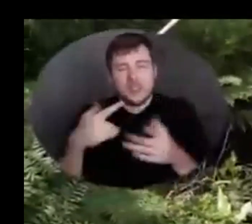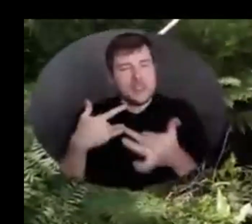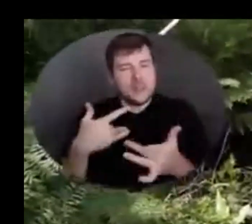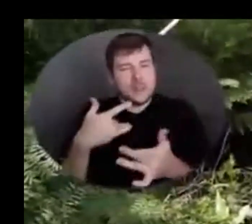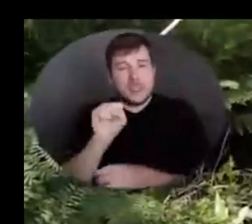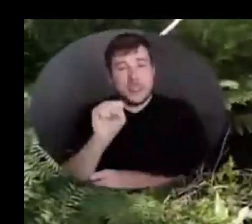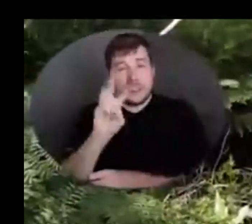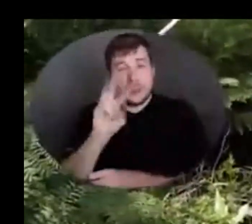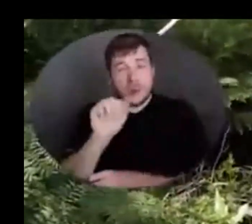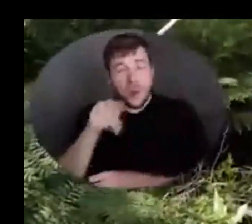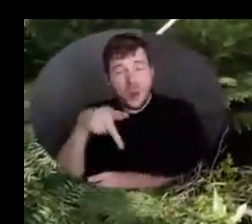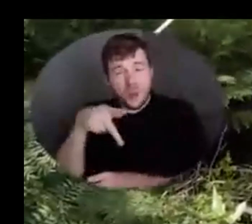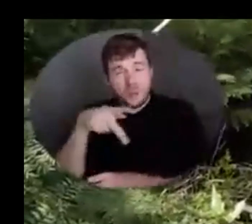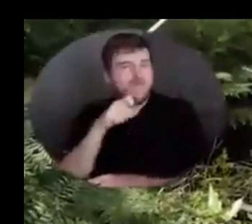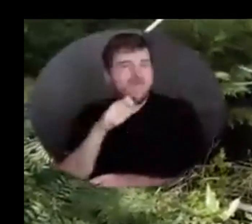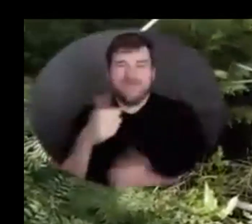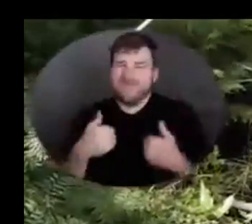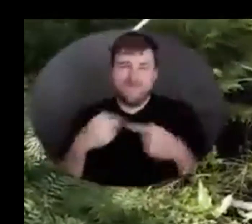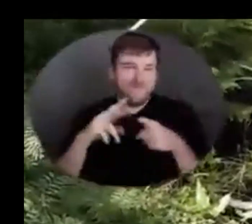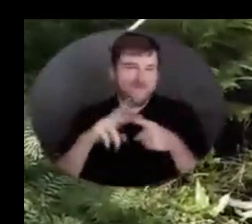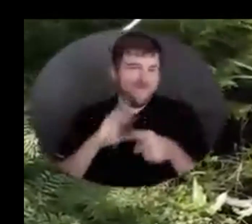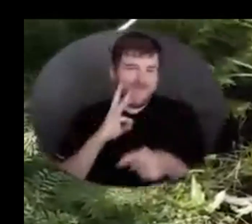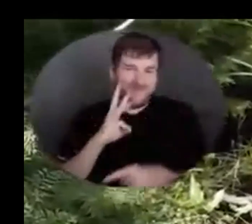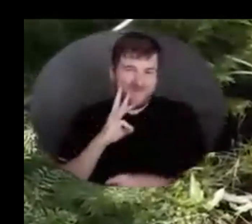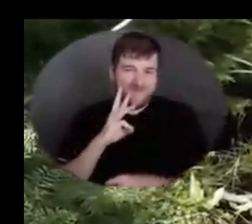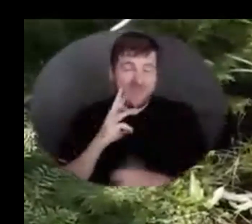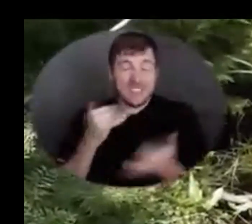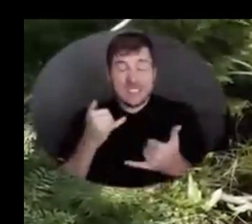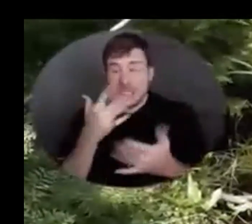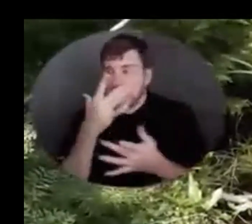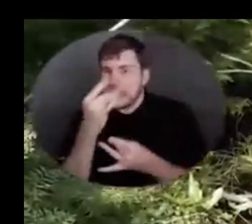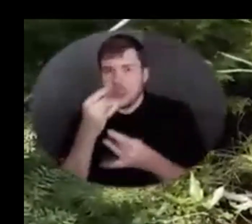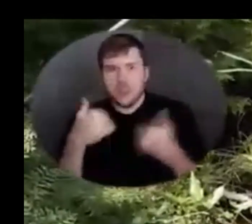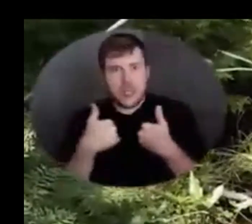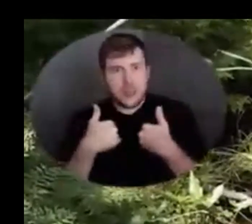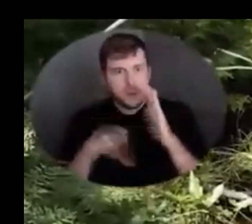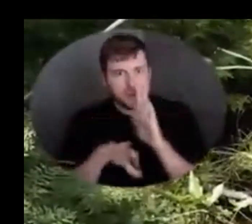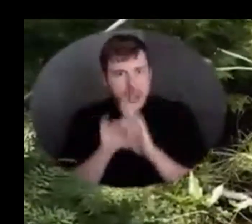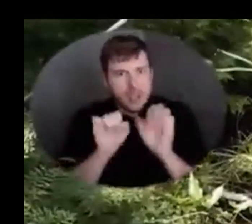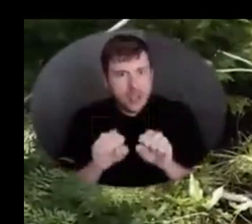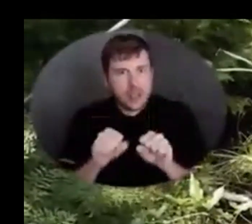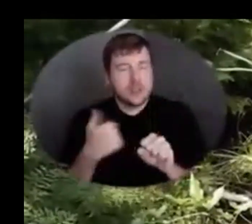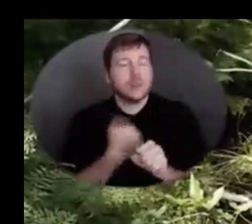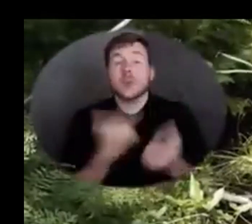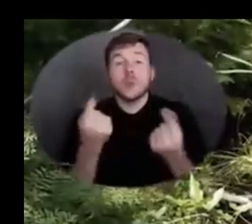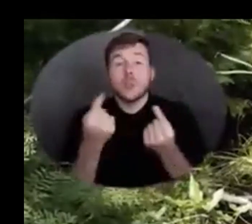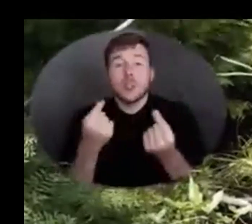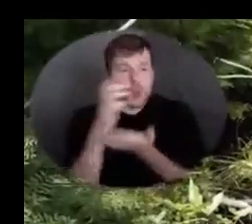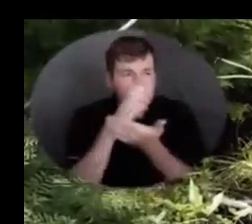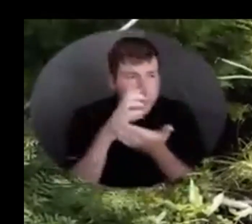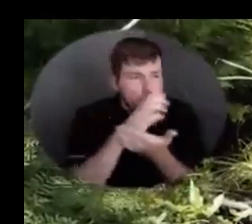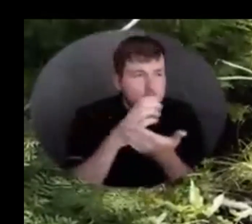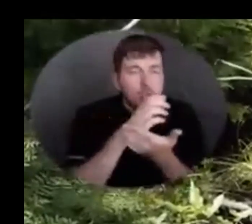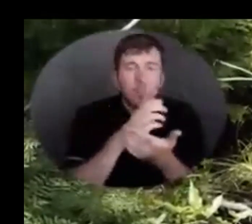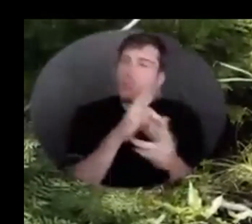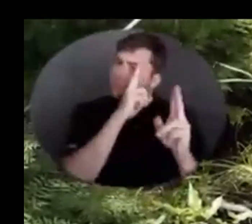that. And so it's a very kind of interesting environment where lots and lots of things live. And what we're going to do here in a little bit is basically go out and kind of explore